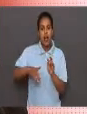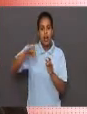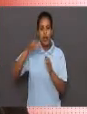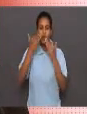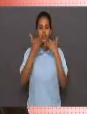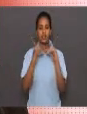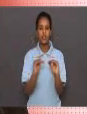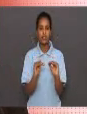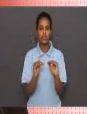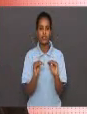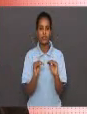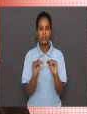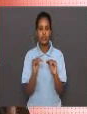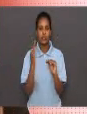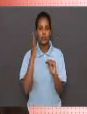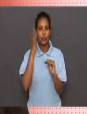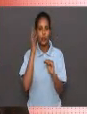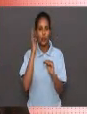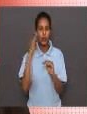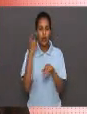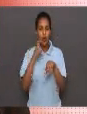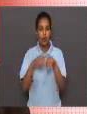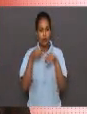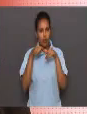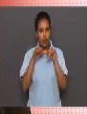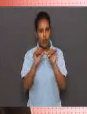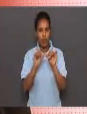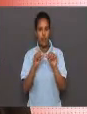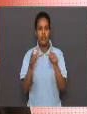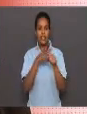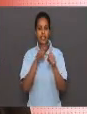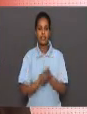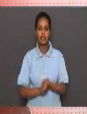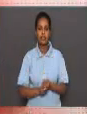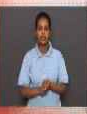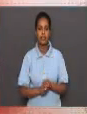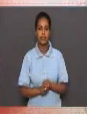higher concentrations will always go first.